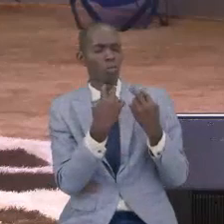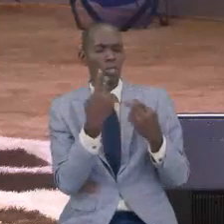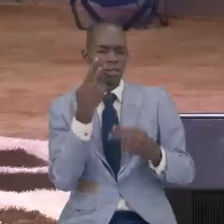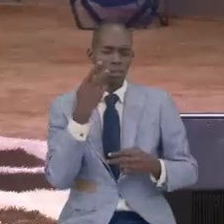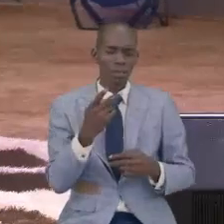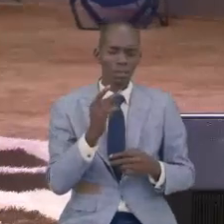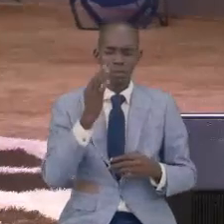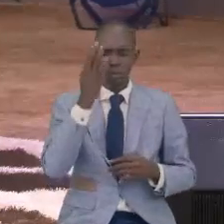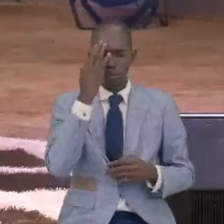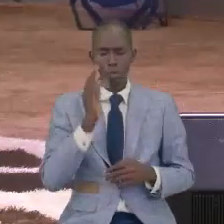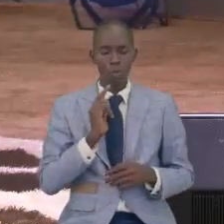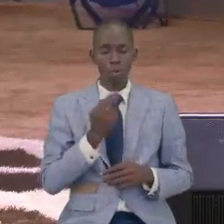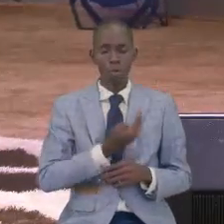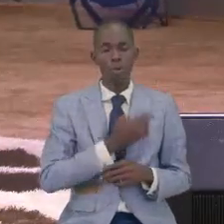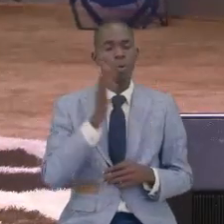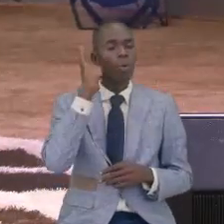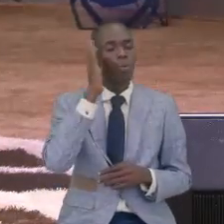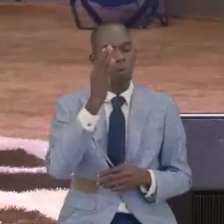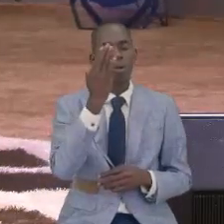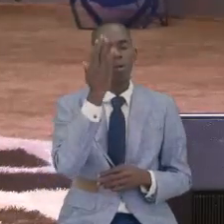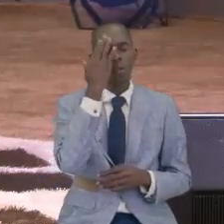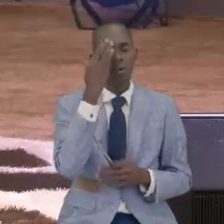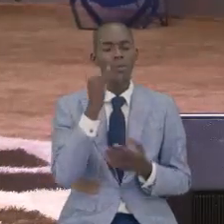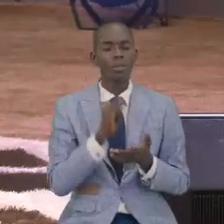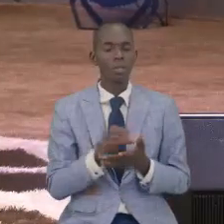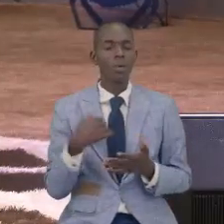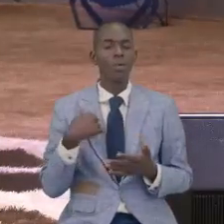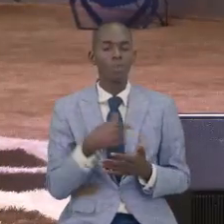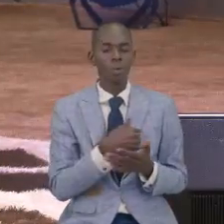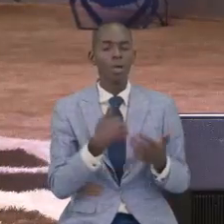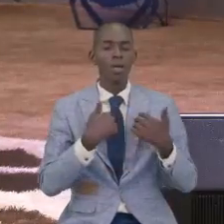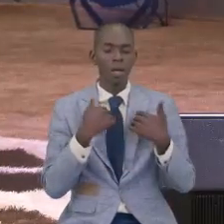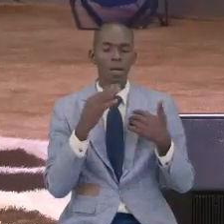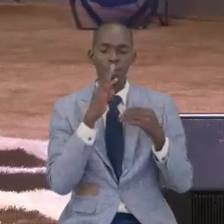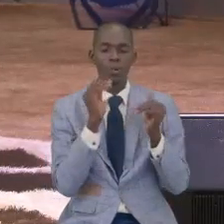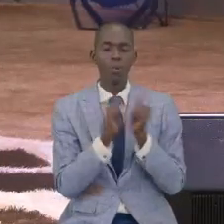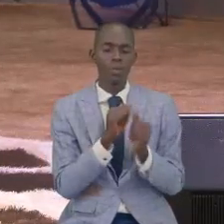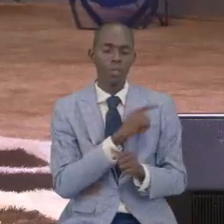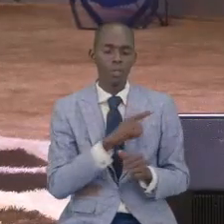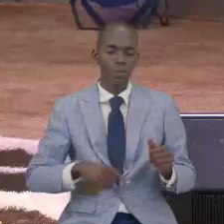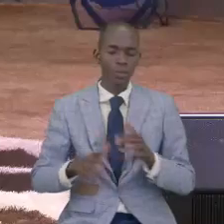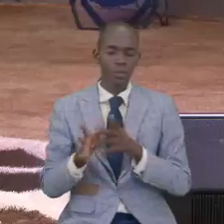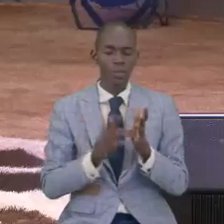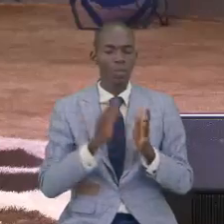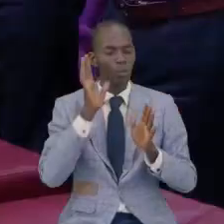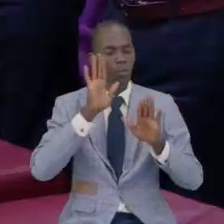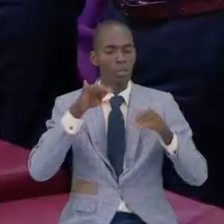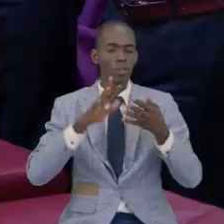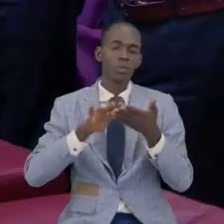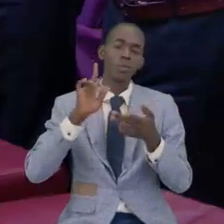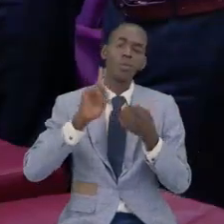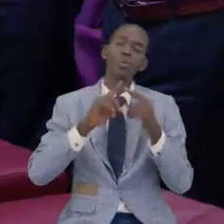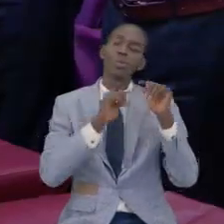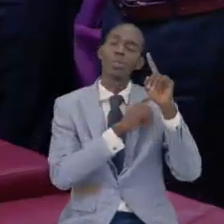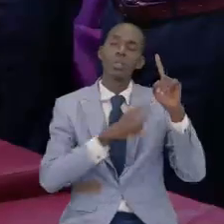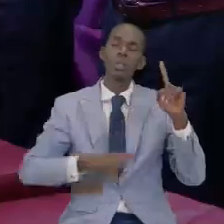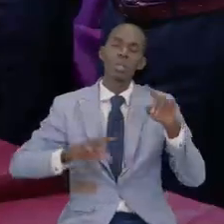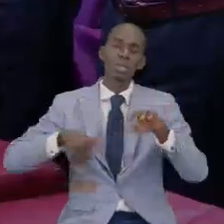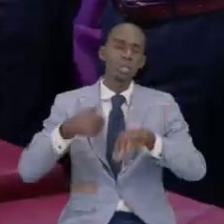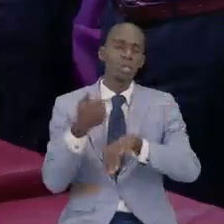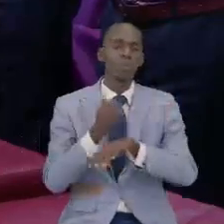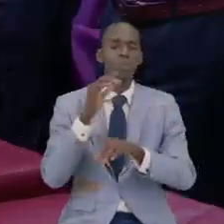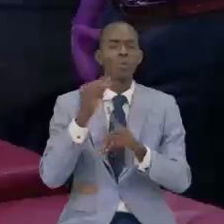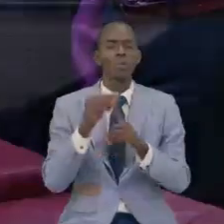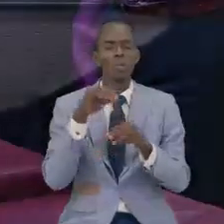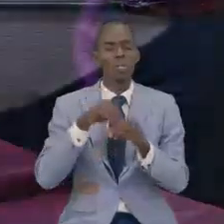us, they will know that we are being with the Lord Jesus, and they'll give the glory unto the Lord. Confirm your word in every